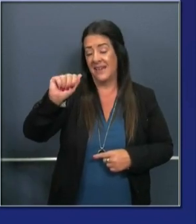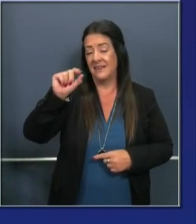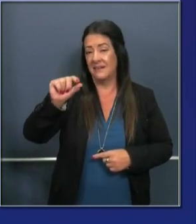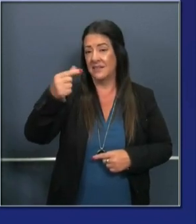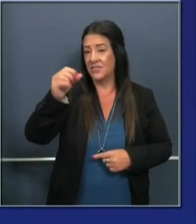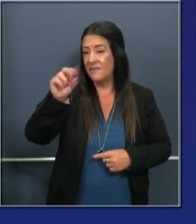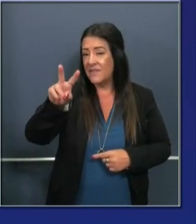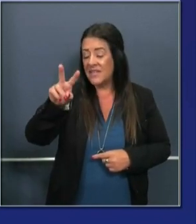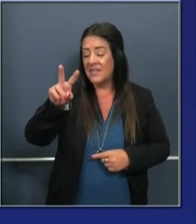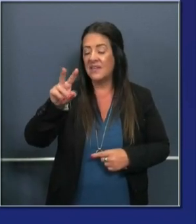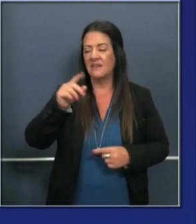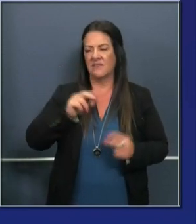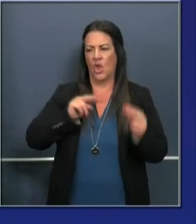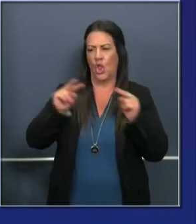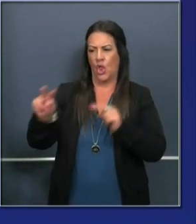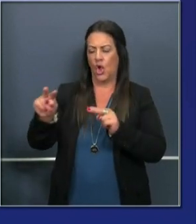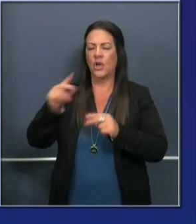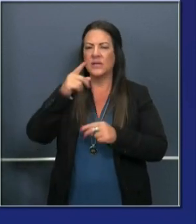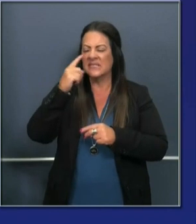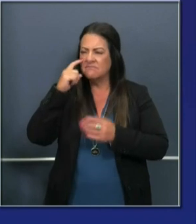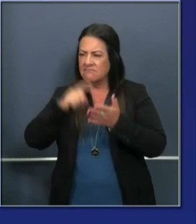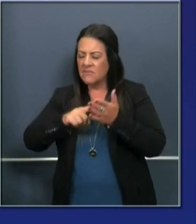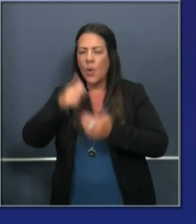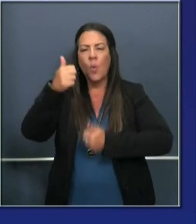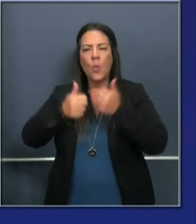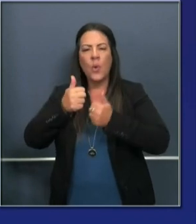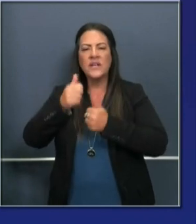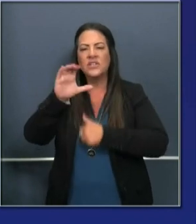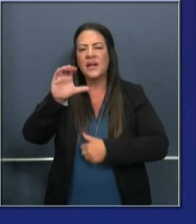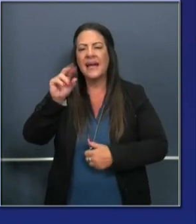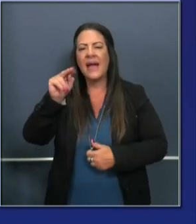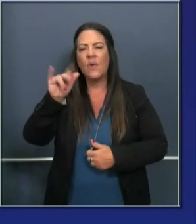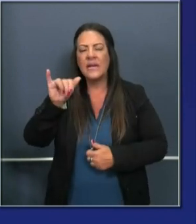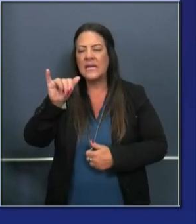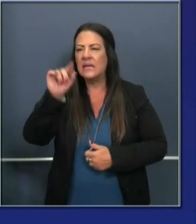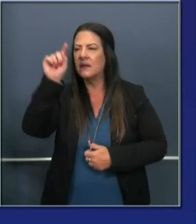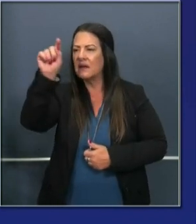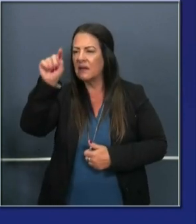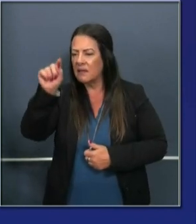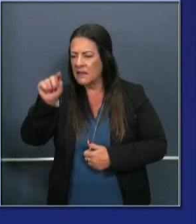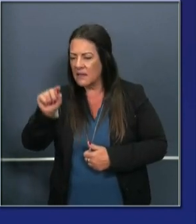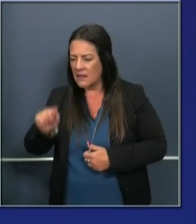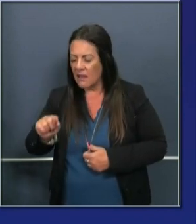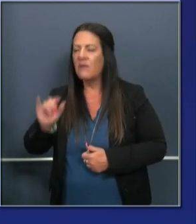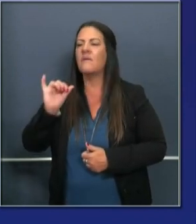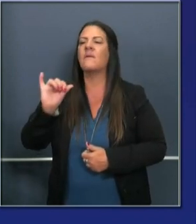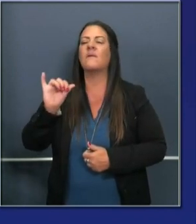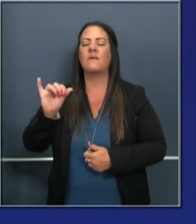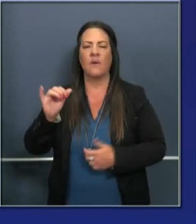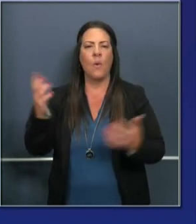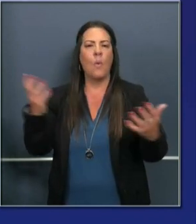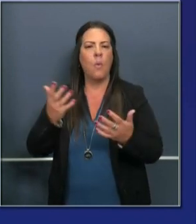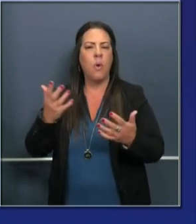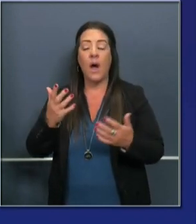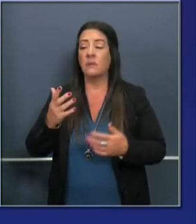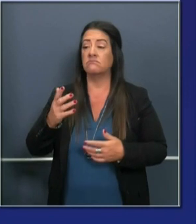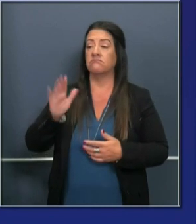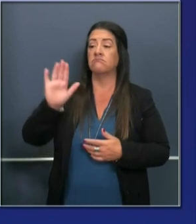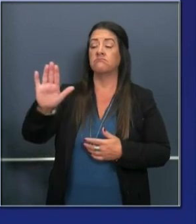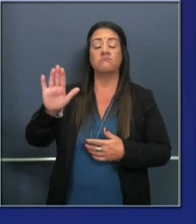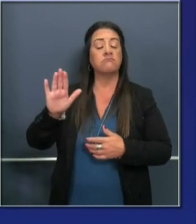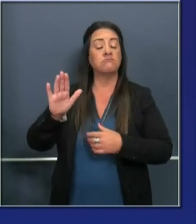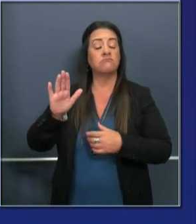covid19.ca.gov website, to take a look county by county at what is available, looking at those attestation plans, which are